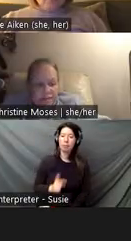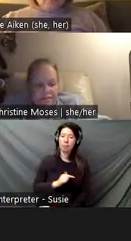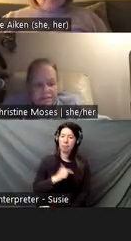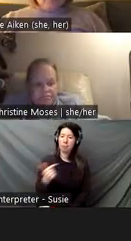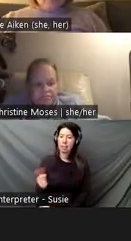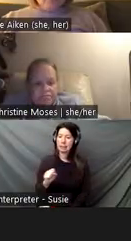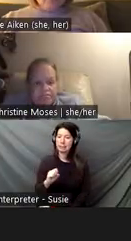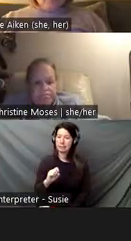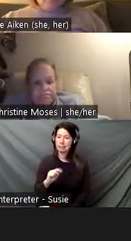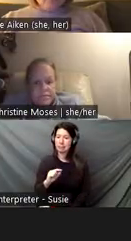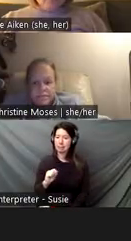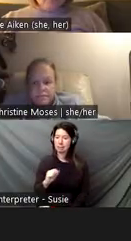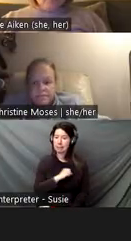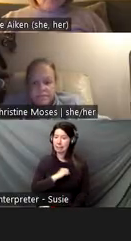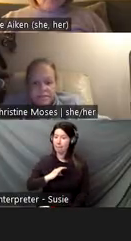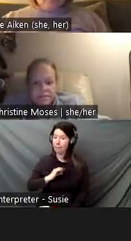staff.